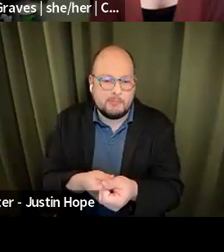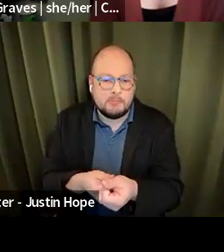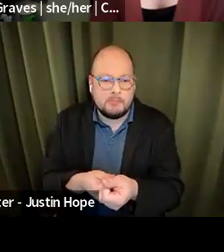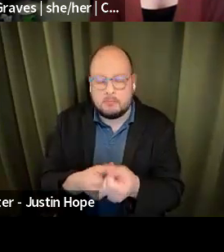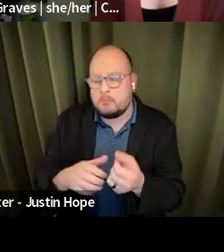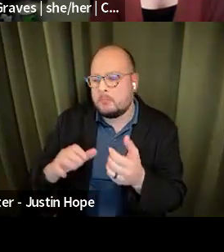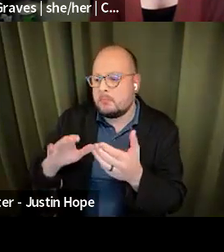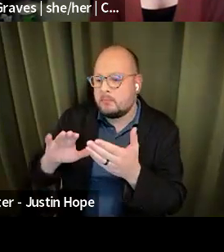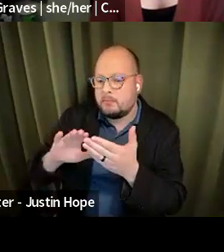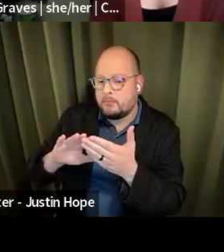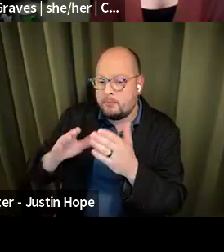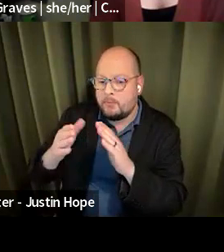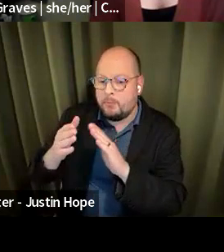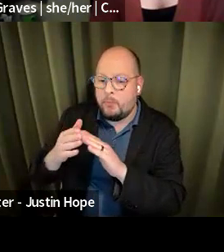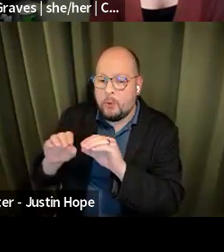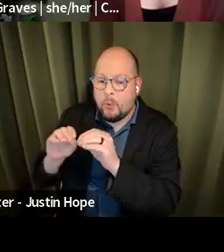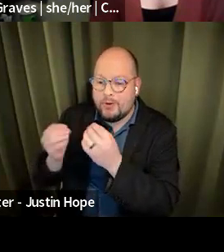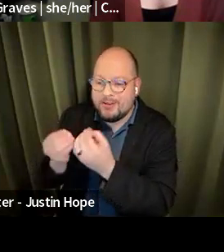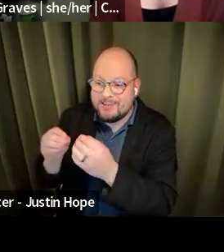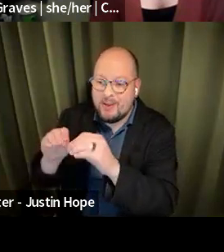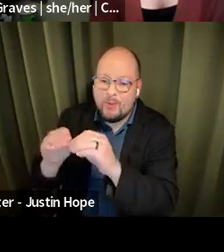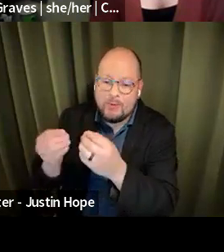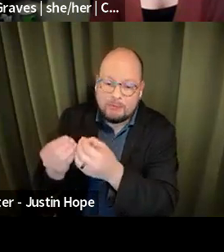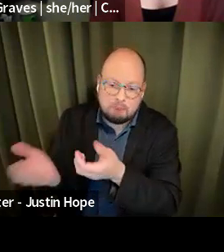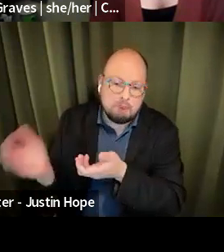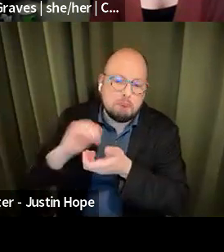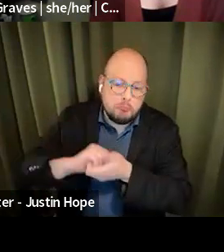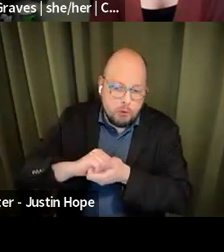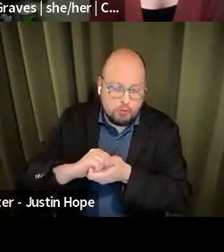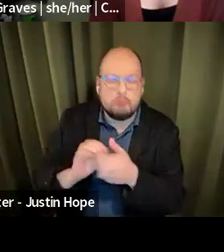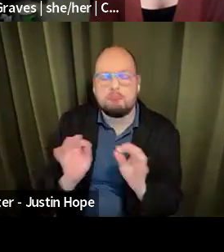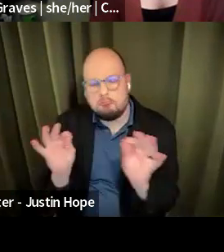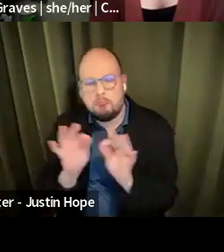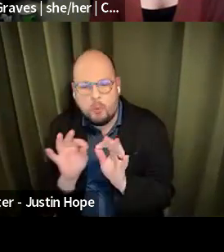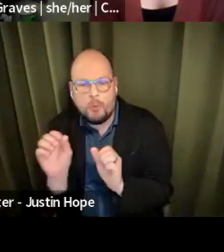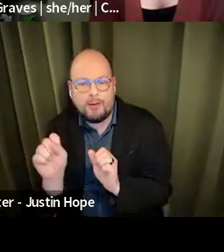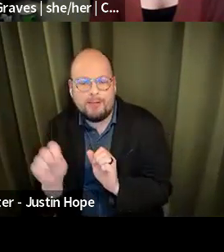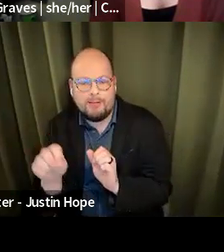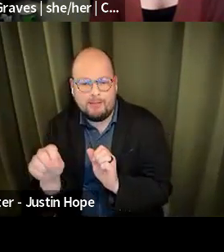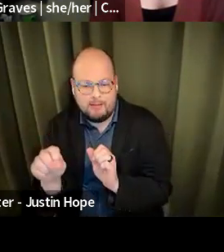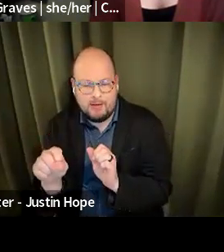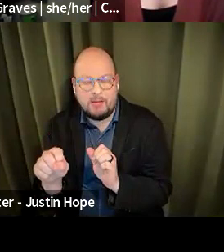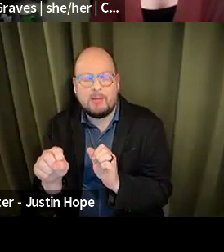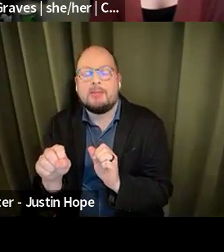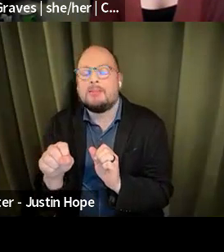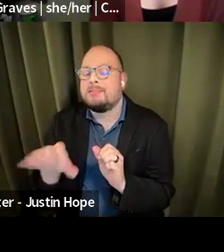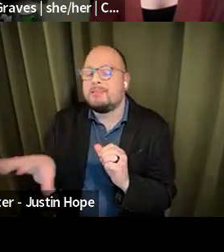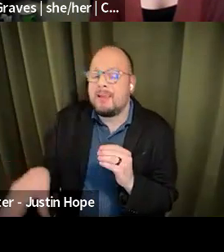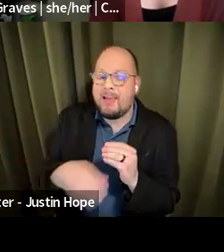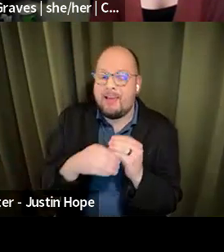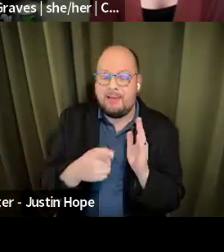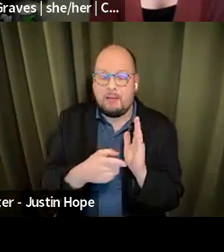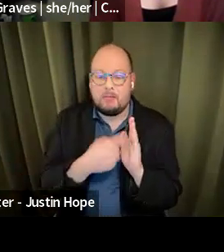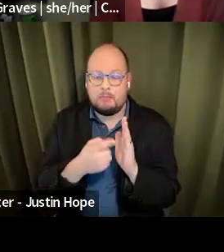community organizations, it is also important to recognize that sometimes we really need to be creative